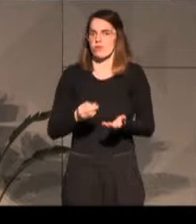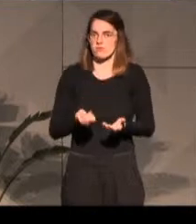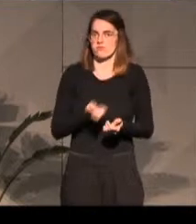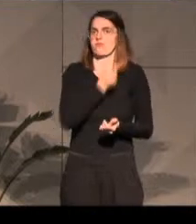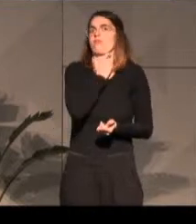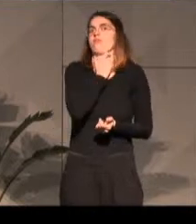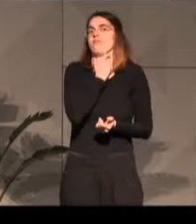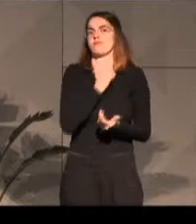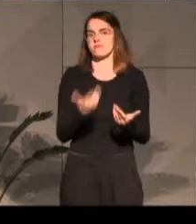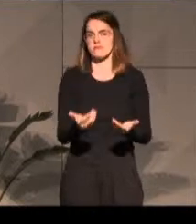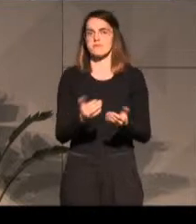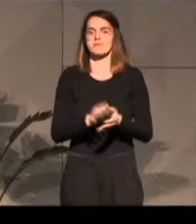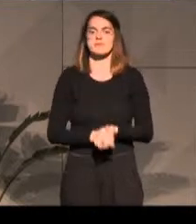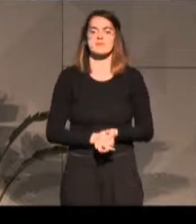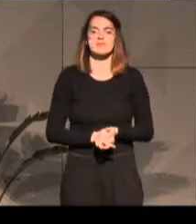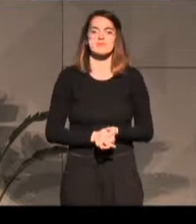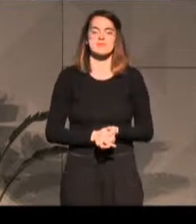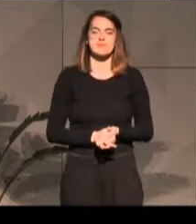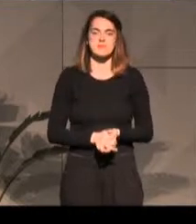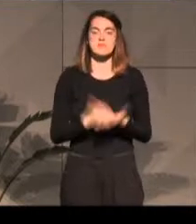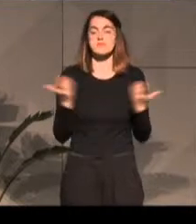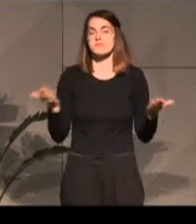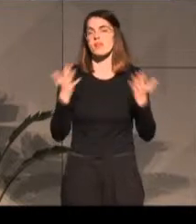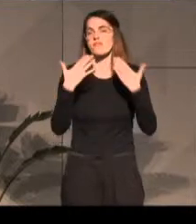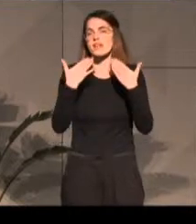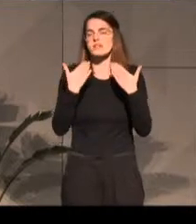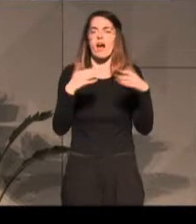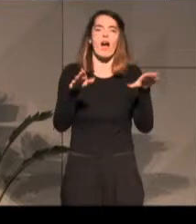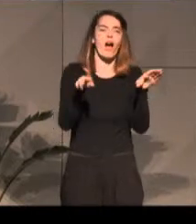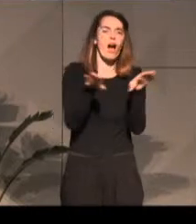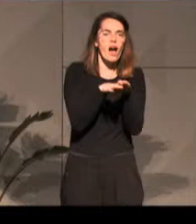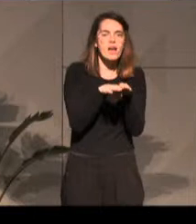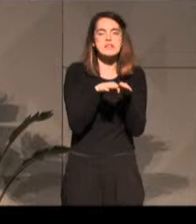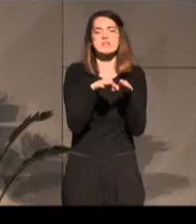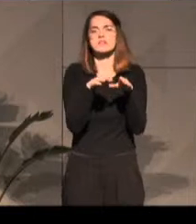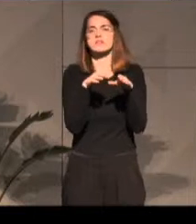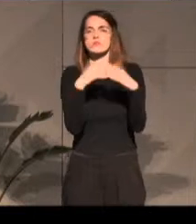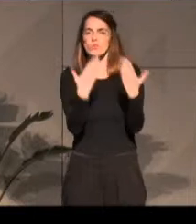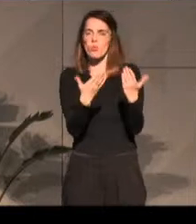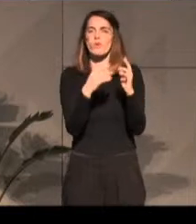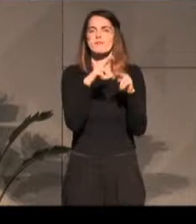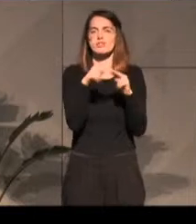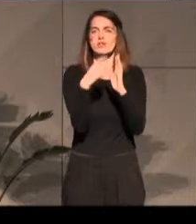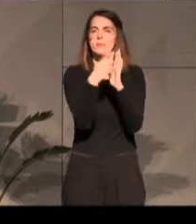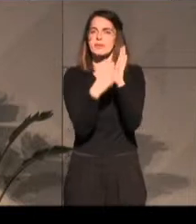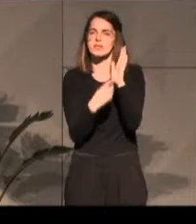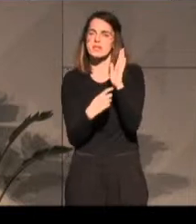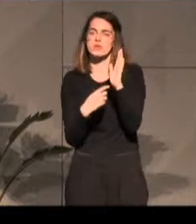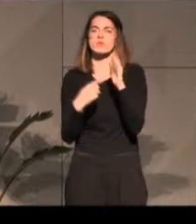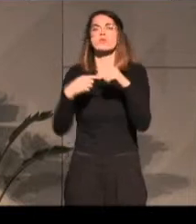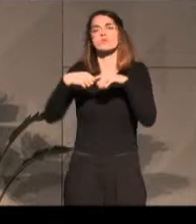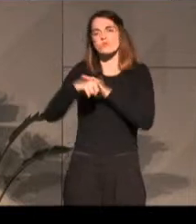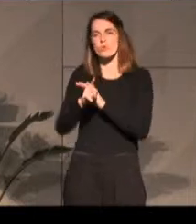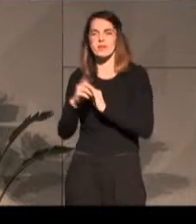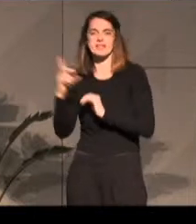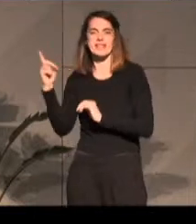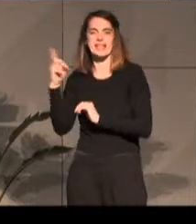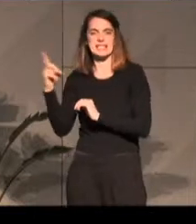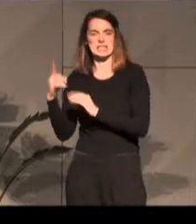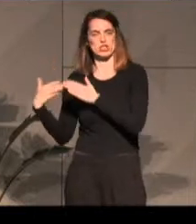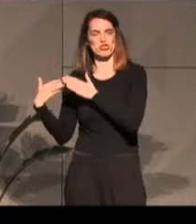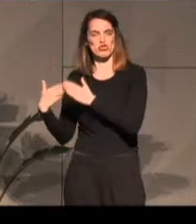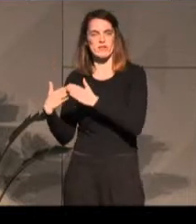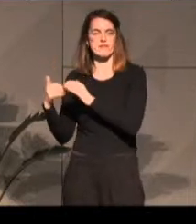that I showed you. The first thing that happened, which wasn't that dramatic, the exchange was with Tranitsin